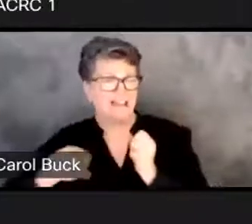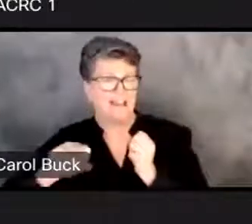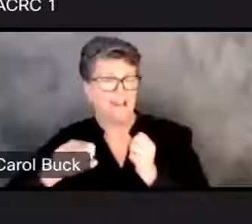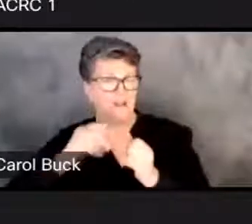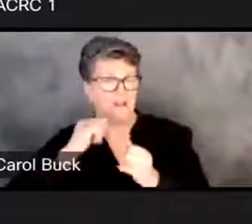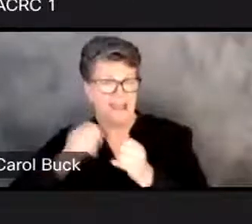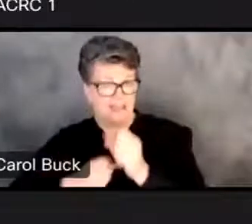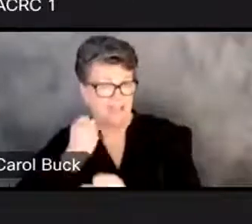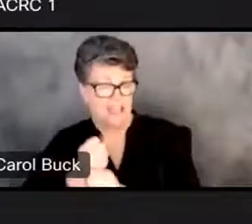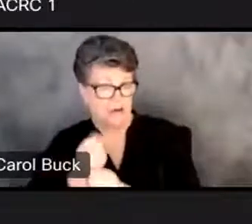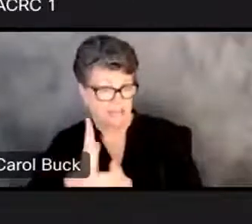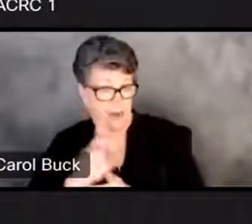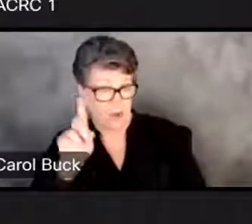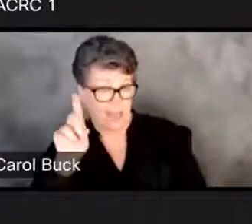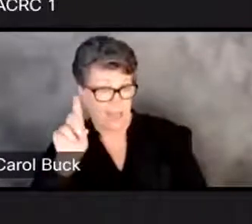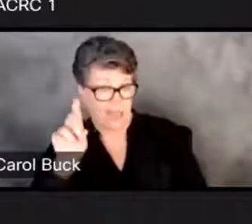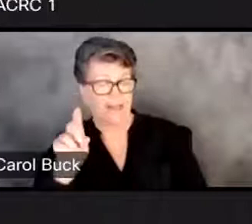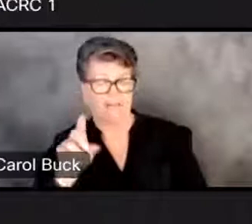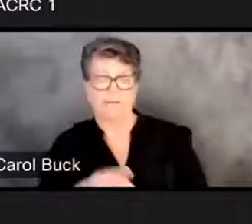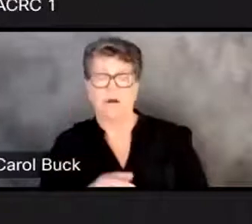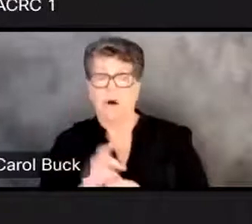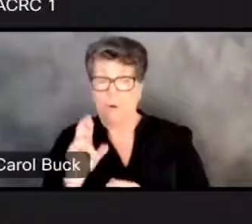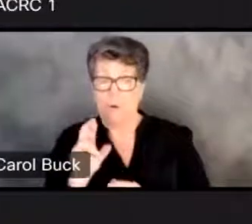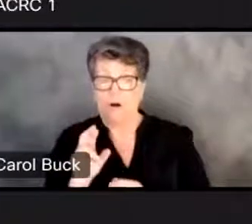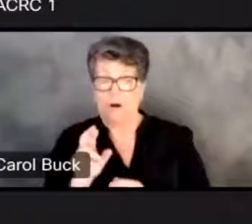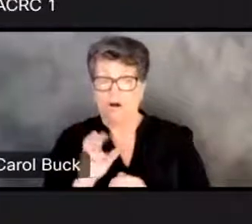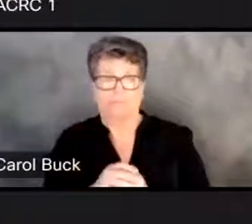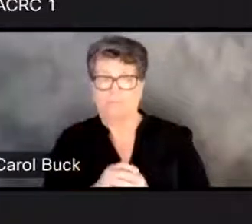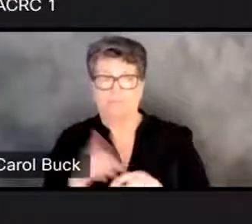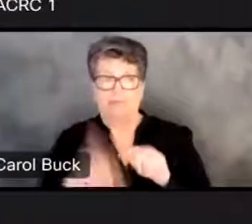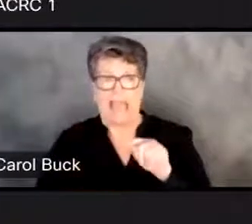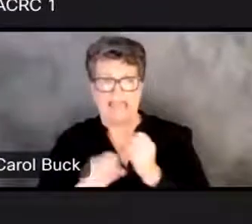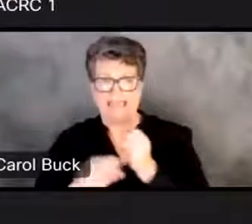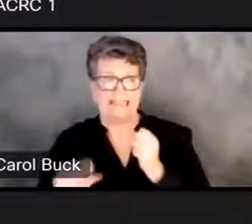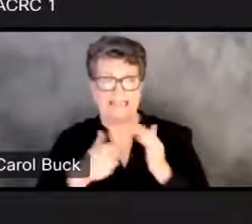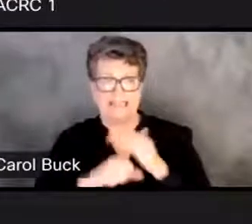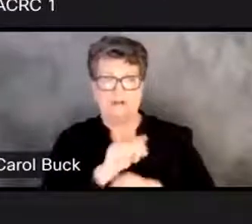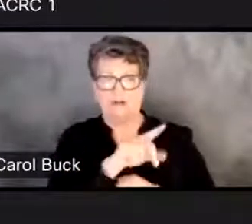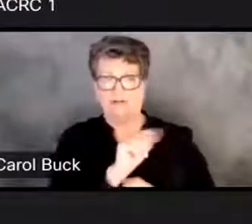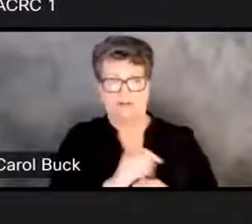year, is that okay? Or can it not be extended under alternative?